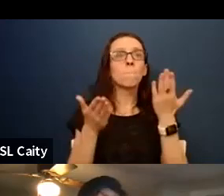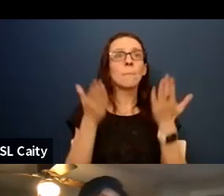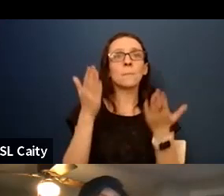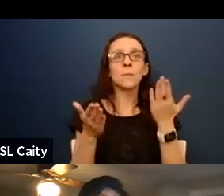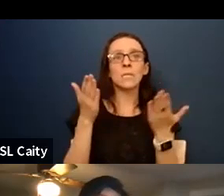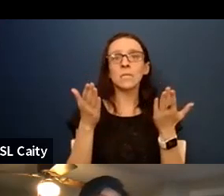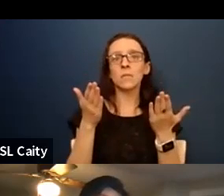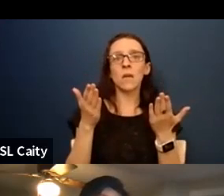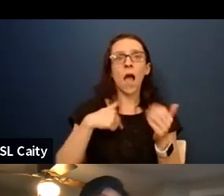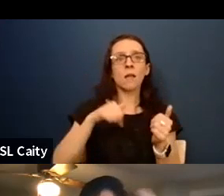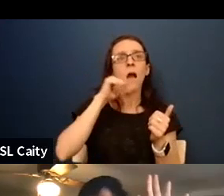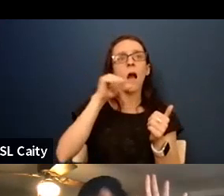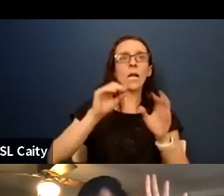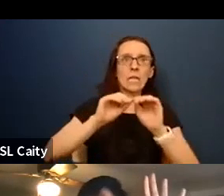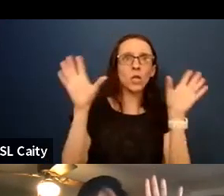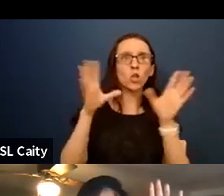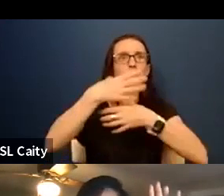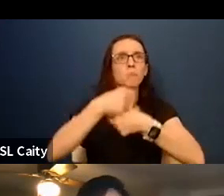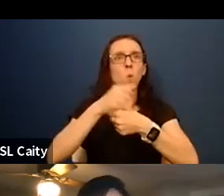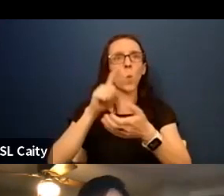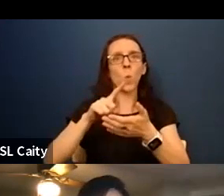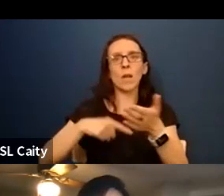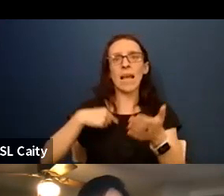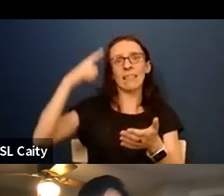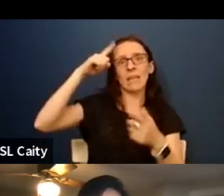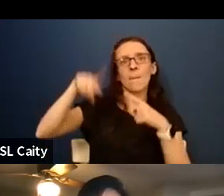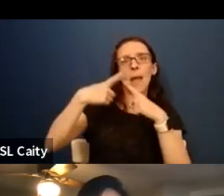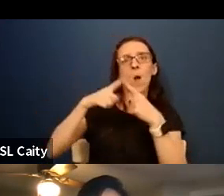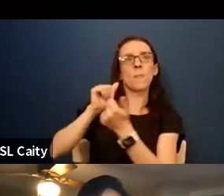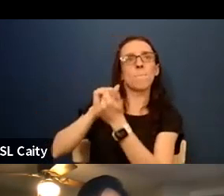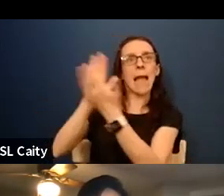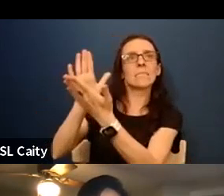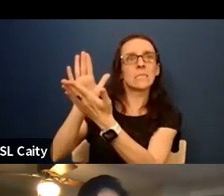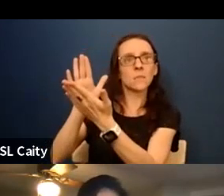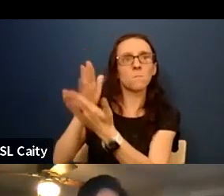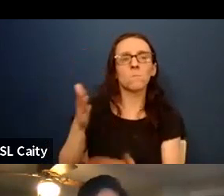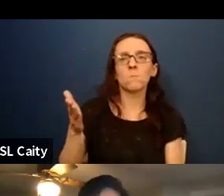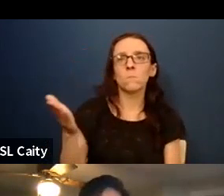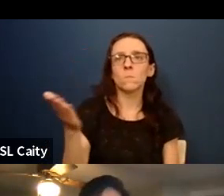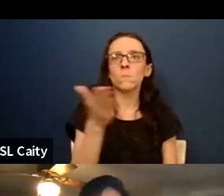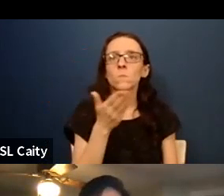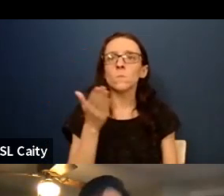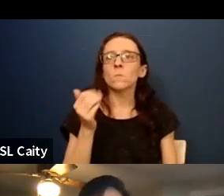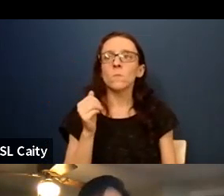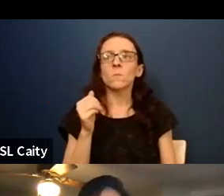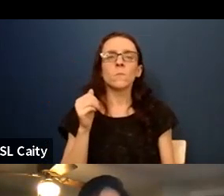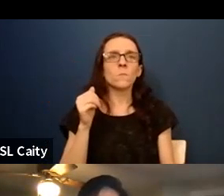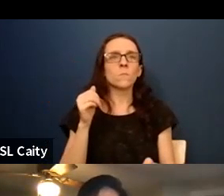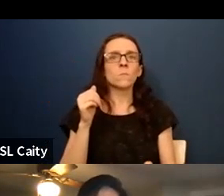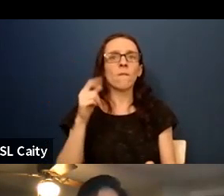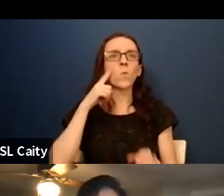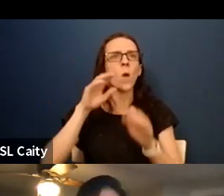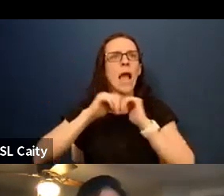believe we are? This is on the mechanism for